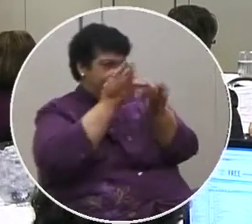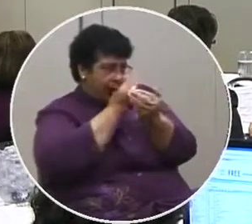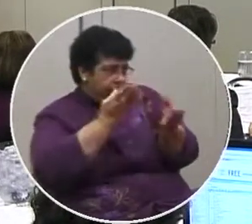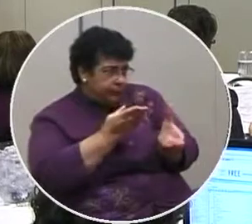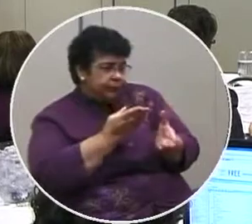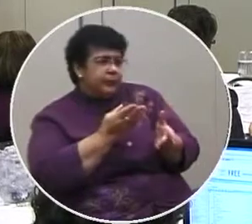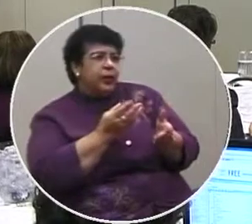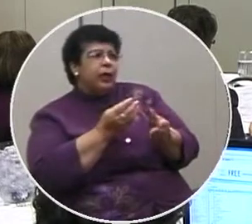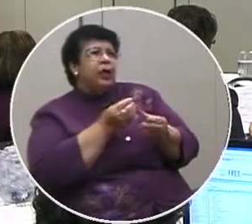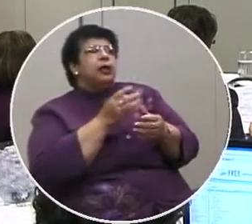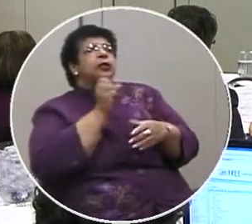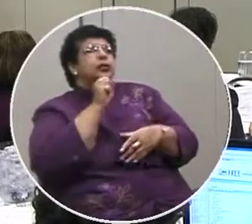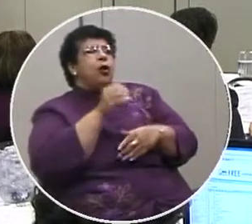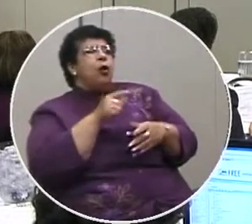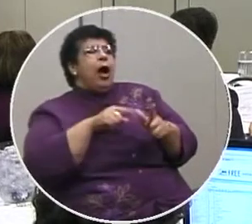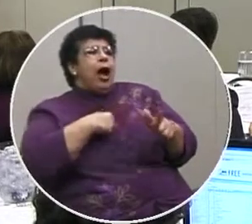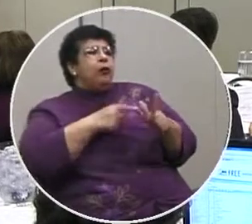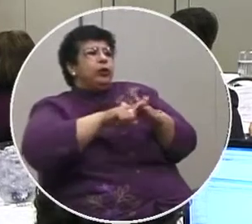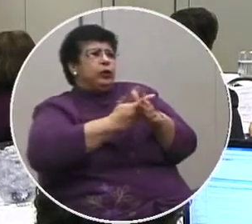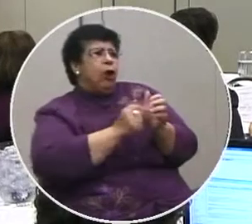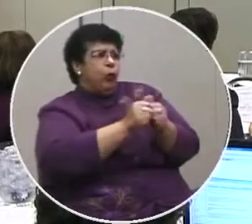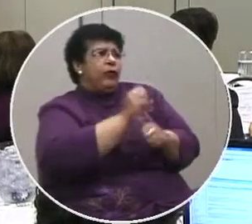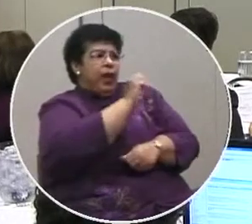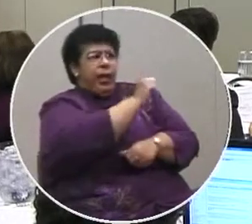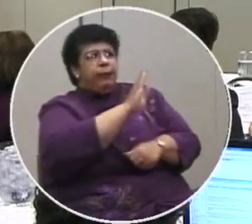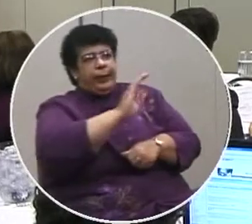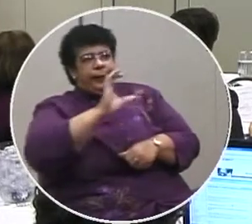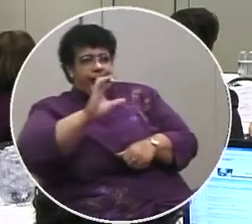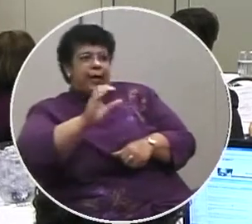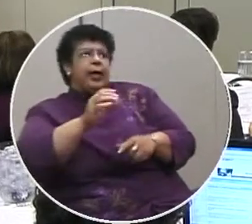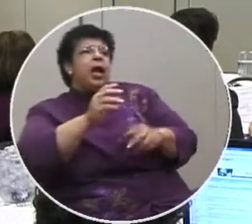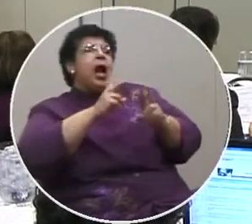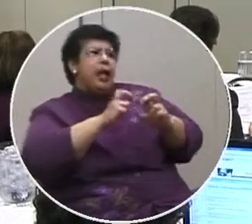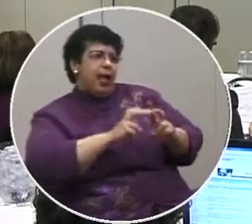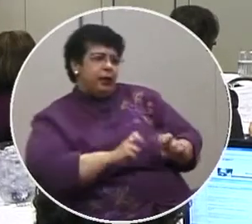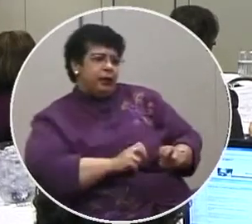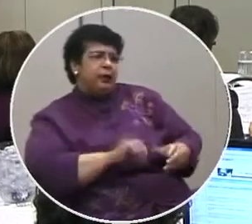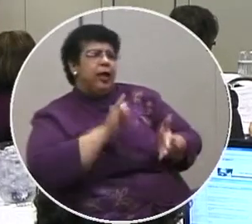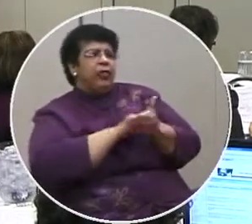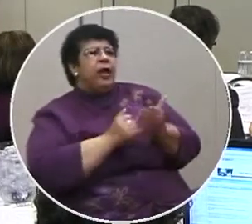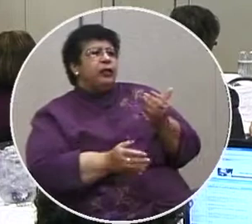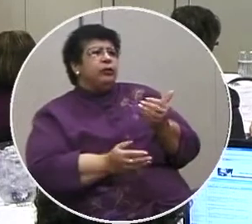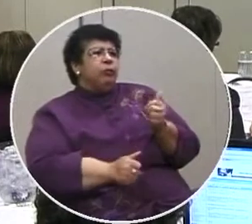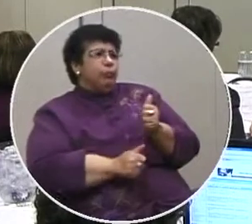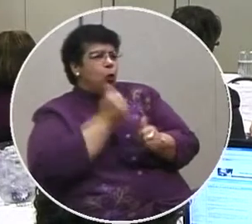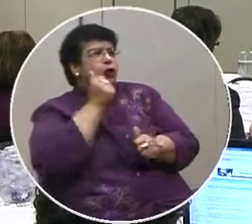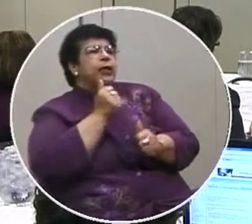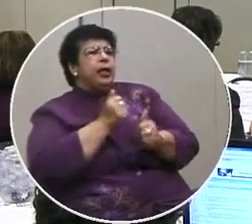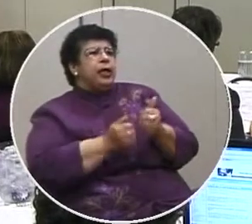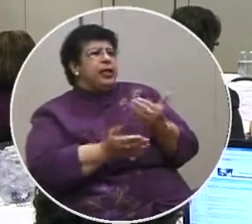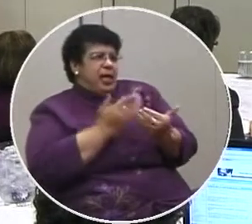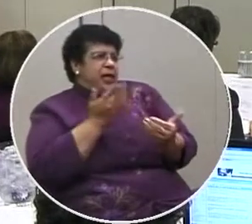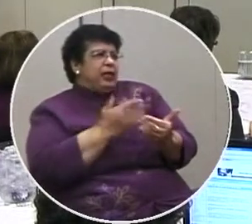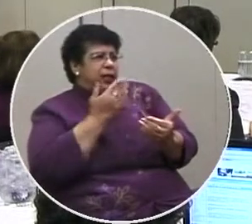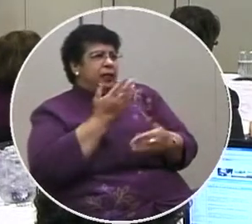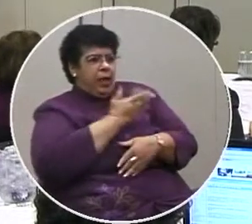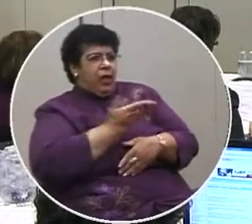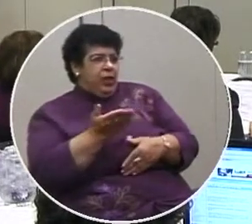start is probably with an ABC analysis. That's the most gentle, easy in, and usually pretty quickly